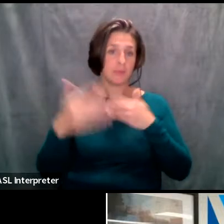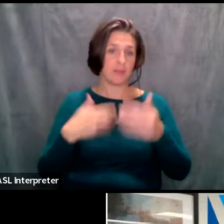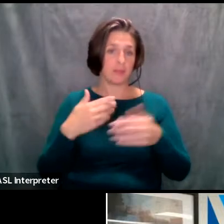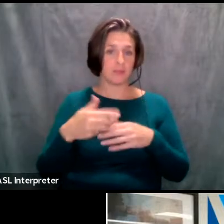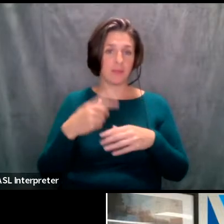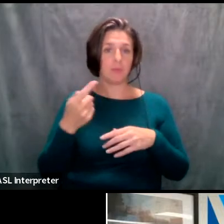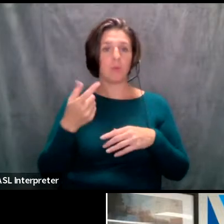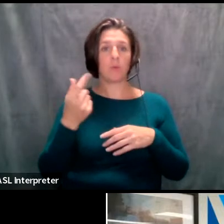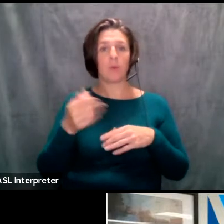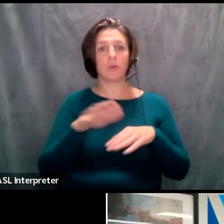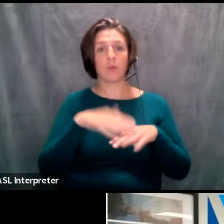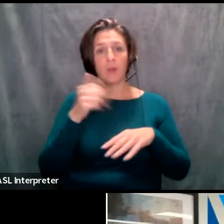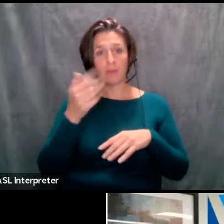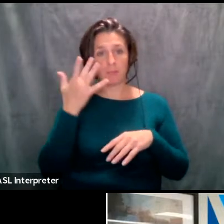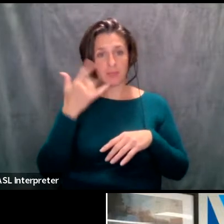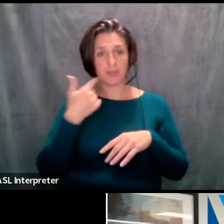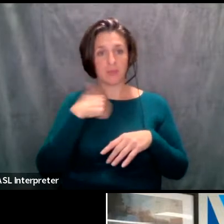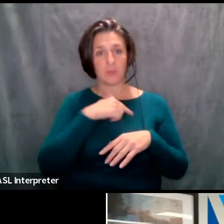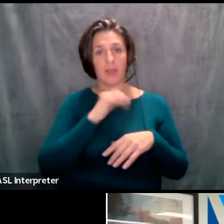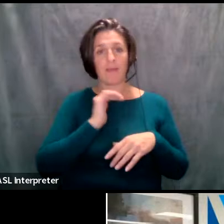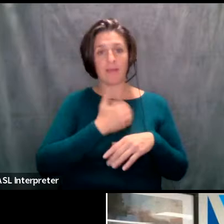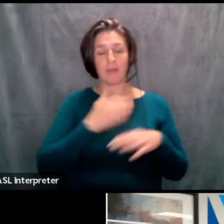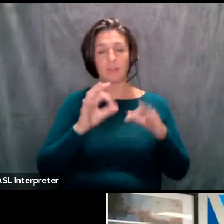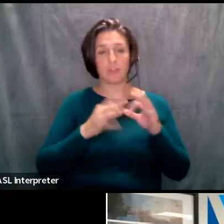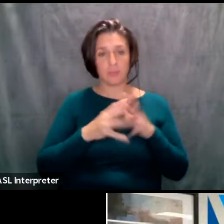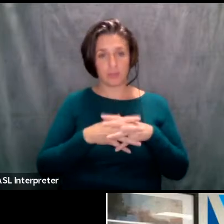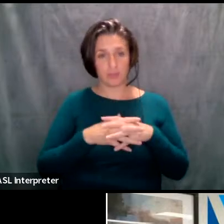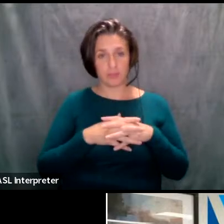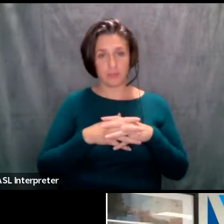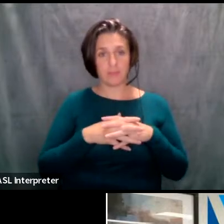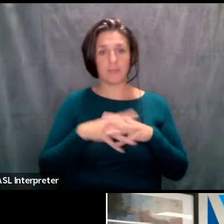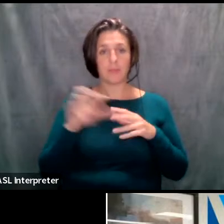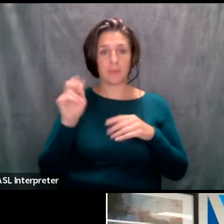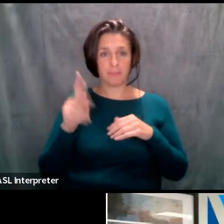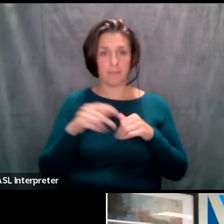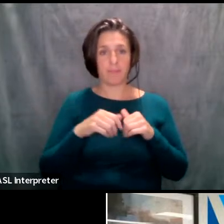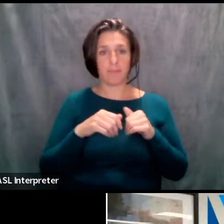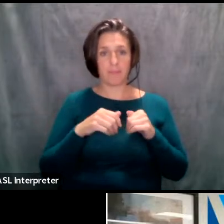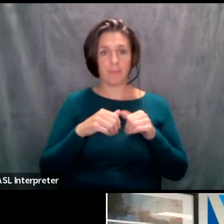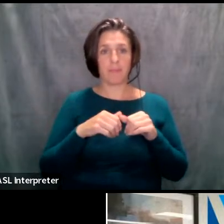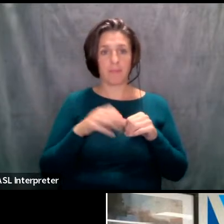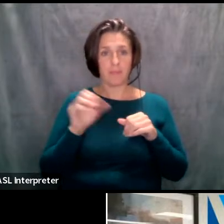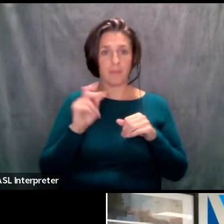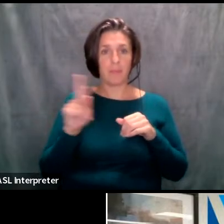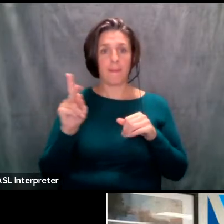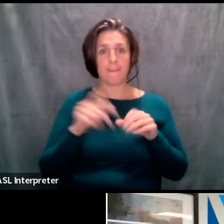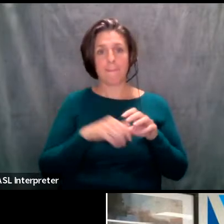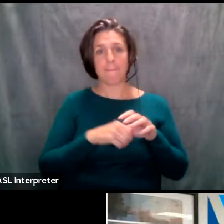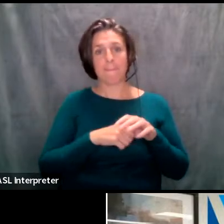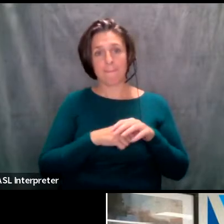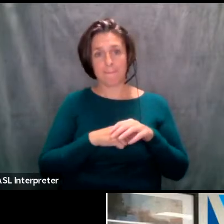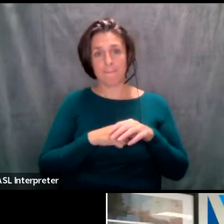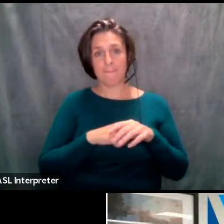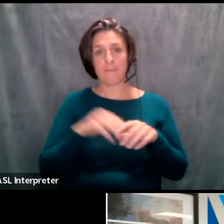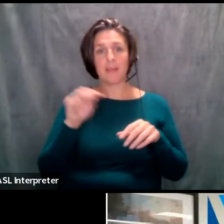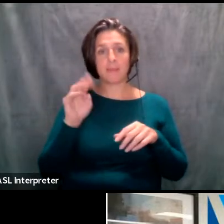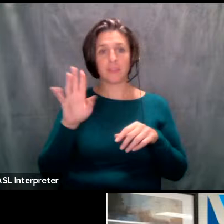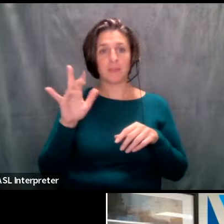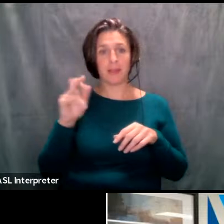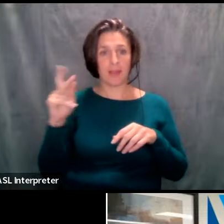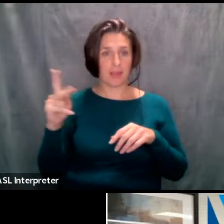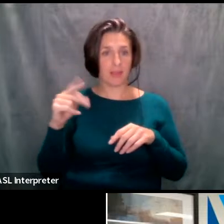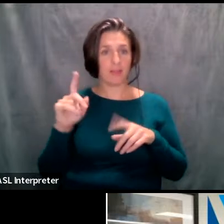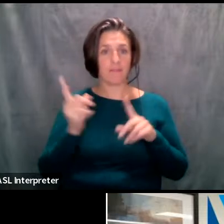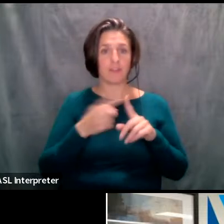slower because we have our interpreters. Good. Okay, Mr. Black. Okay, the first